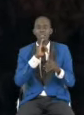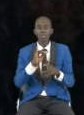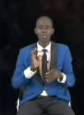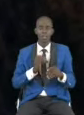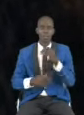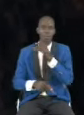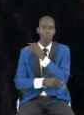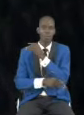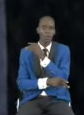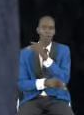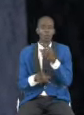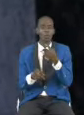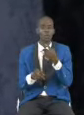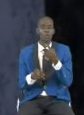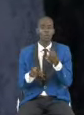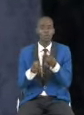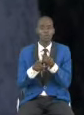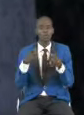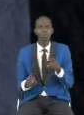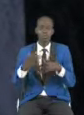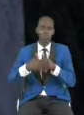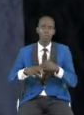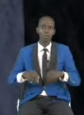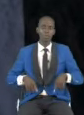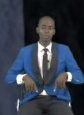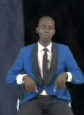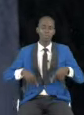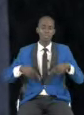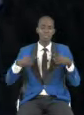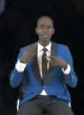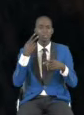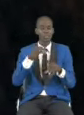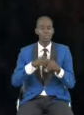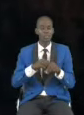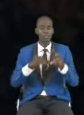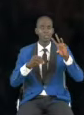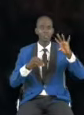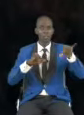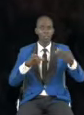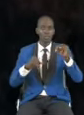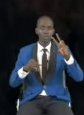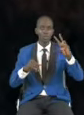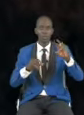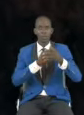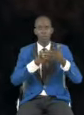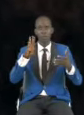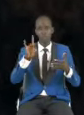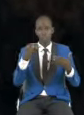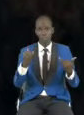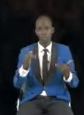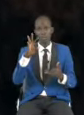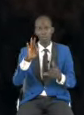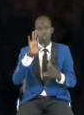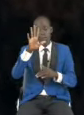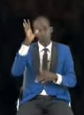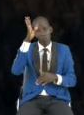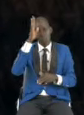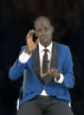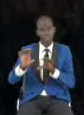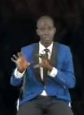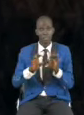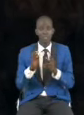verse 49. It says in verse 49, your fathers did eat manna in the wilderness and